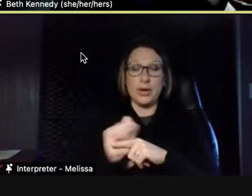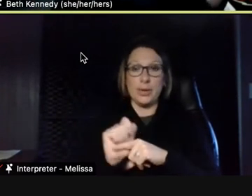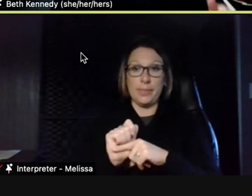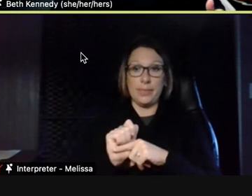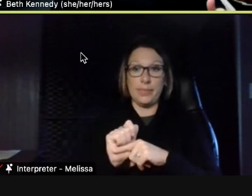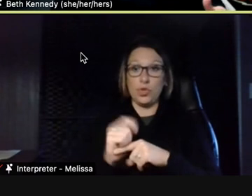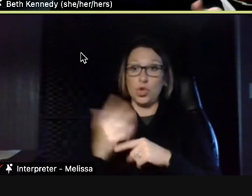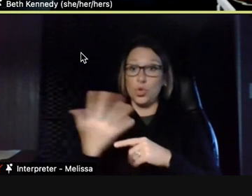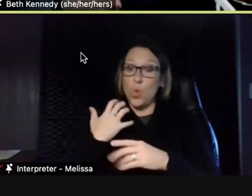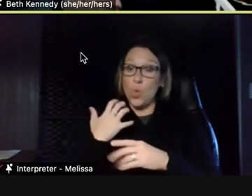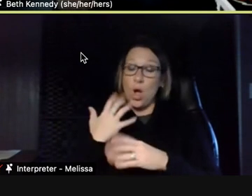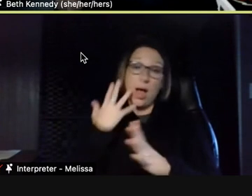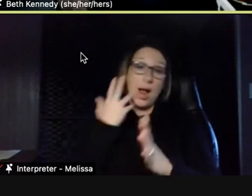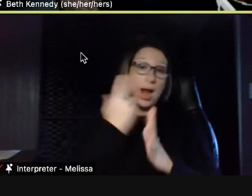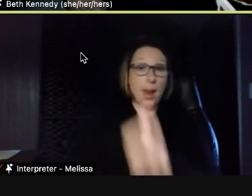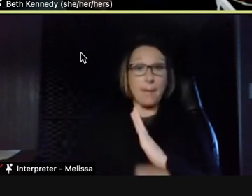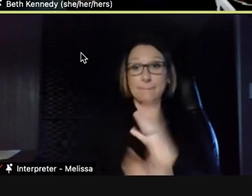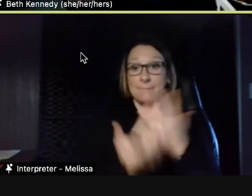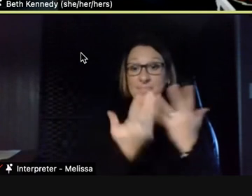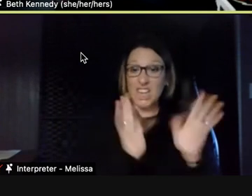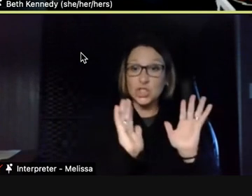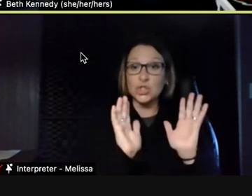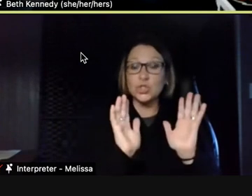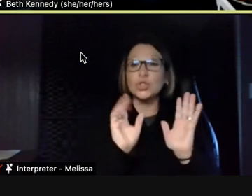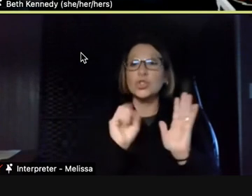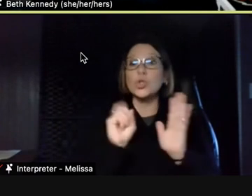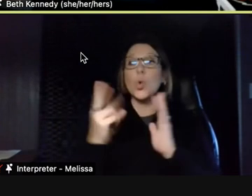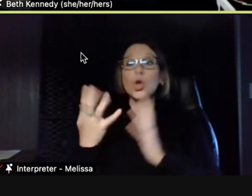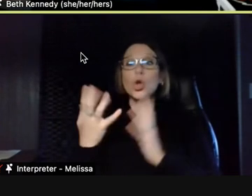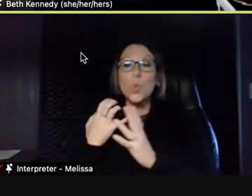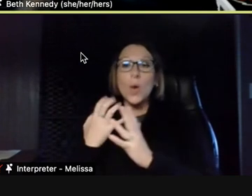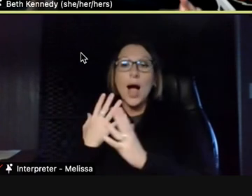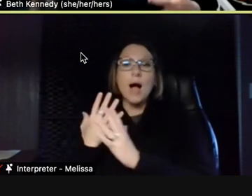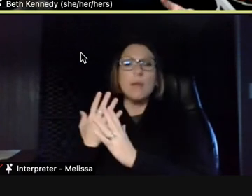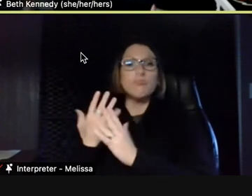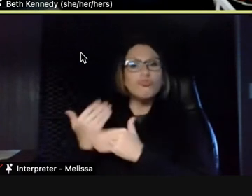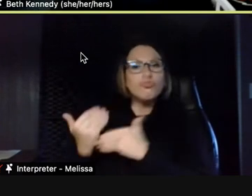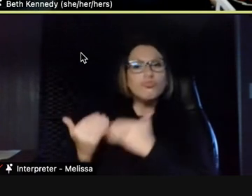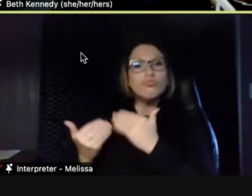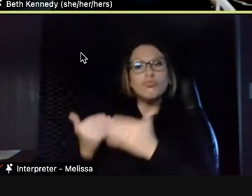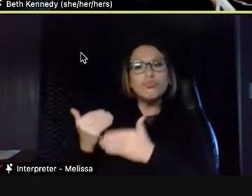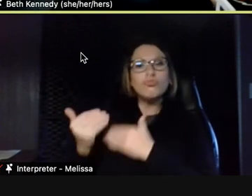get in there and get it done? Or do you want something that's going to be a little more slow paced, that